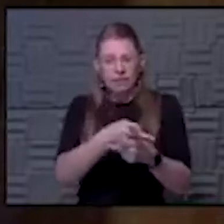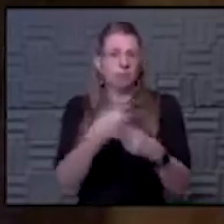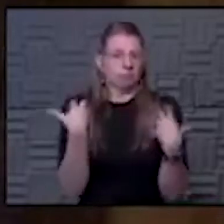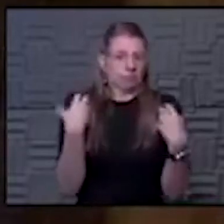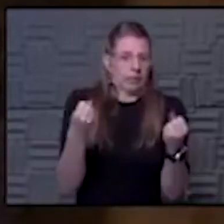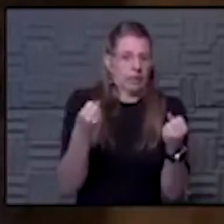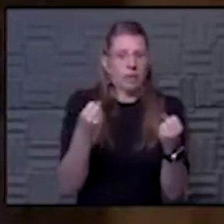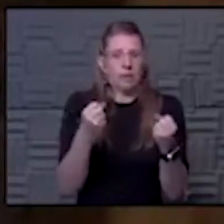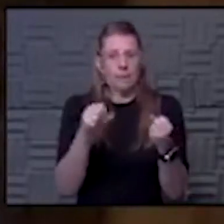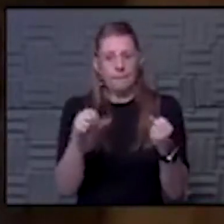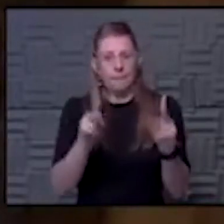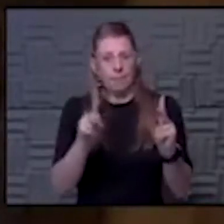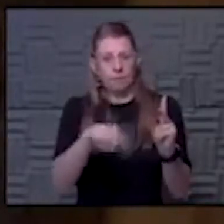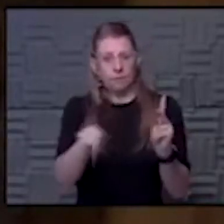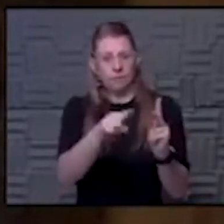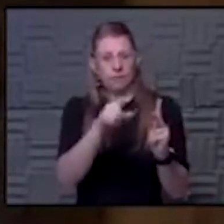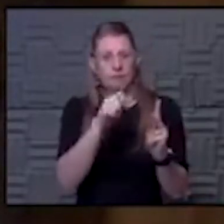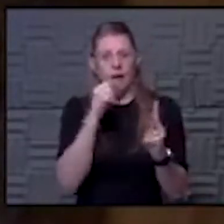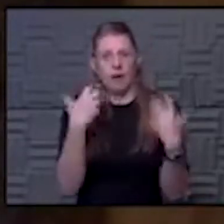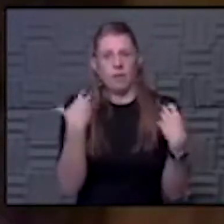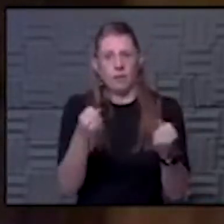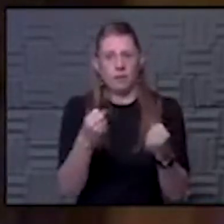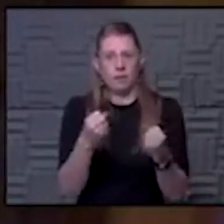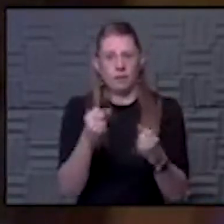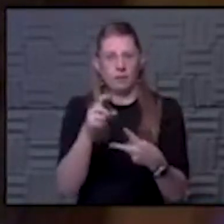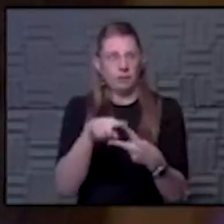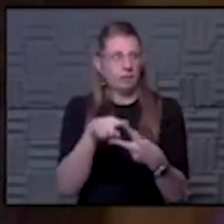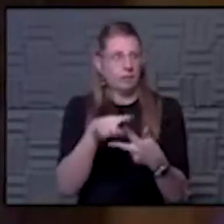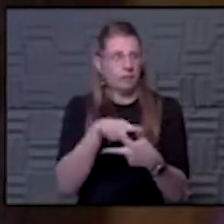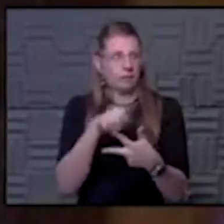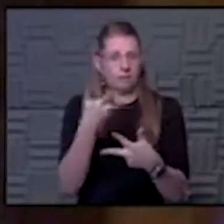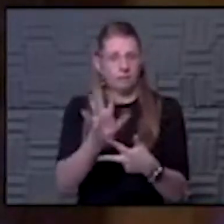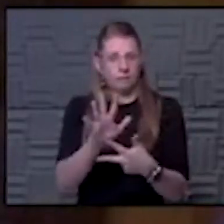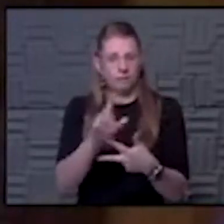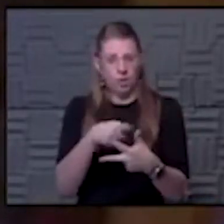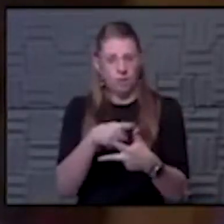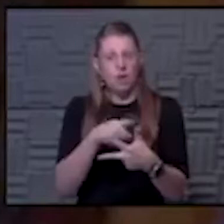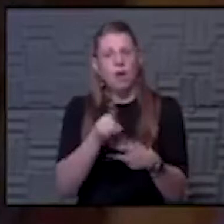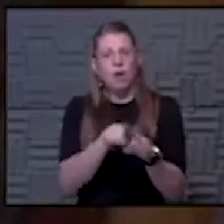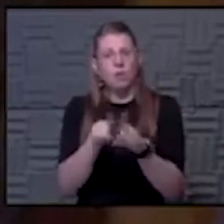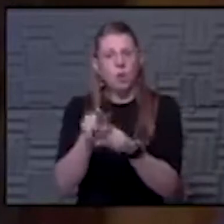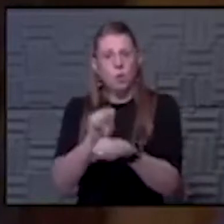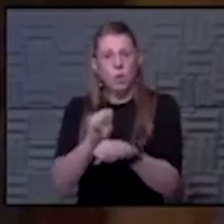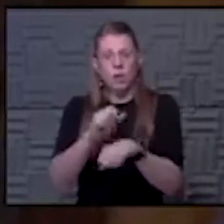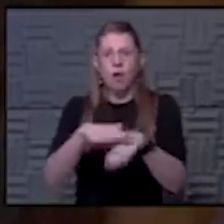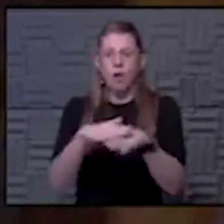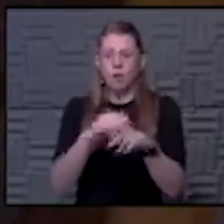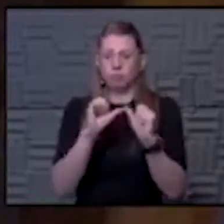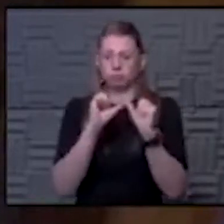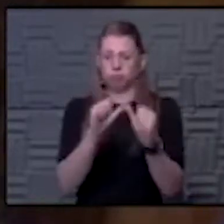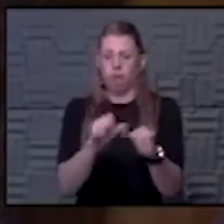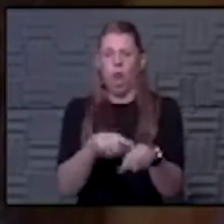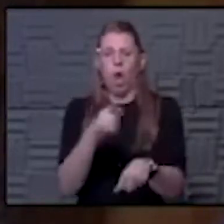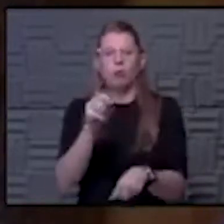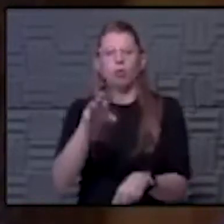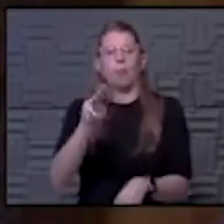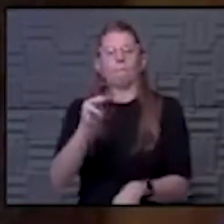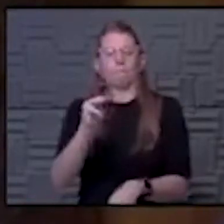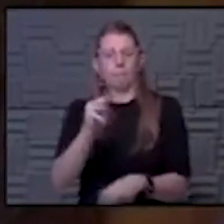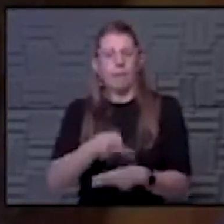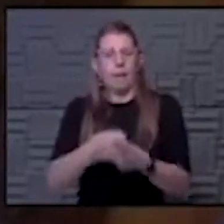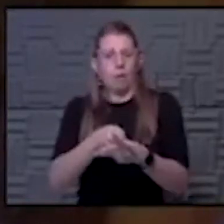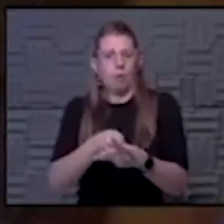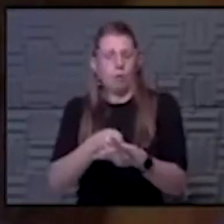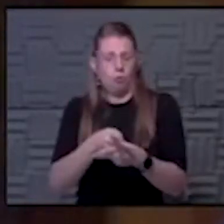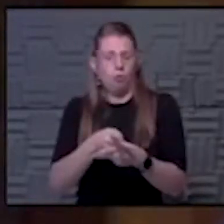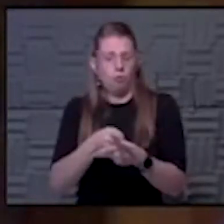So we'll get them done first, and then we'll also be working on our long-term care residents.